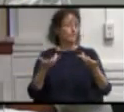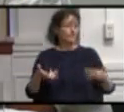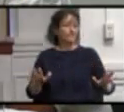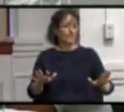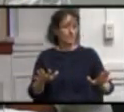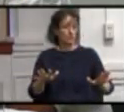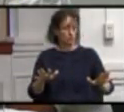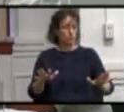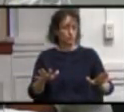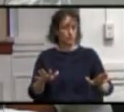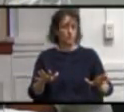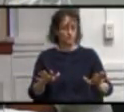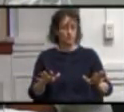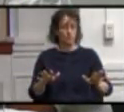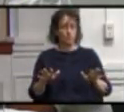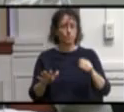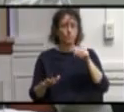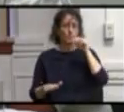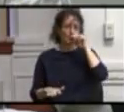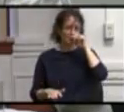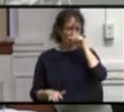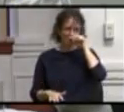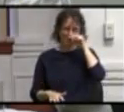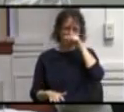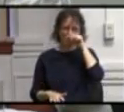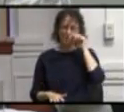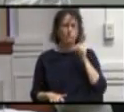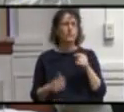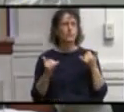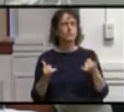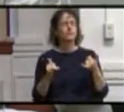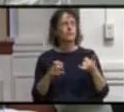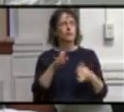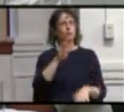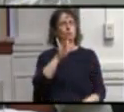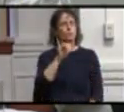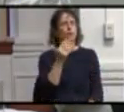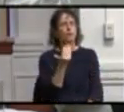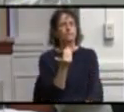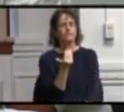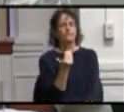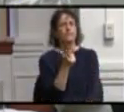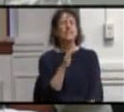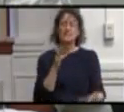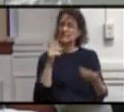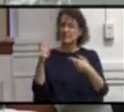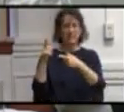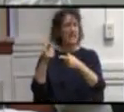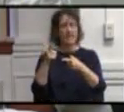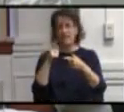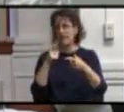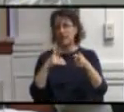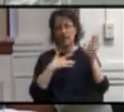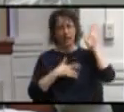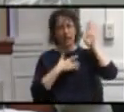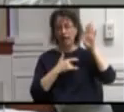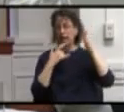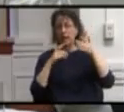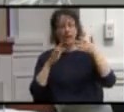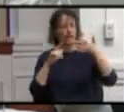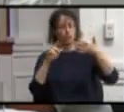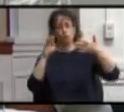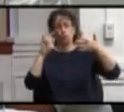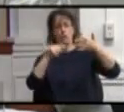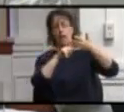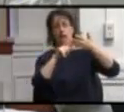soon. Again, it's the 15th now of July, and they were saying mid-July, the state wanted to